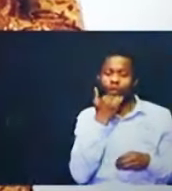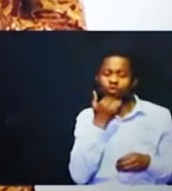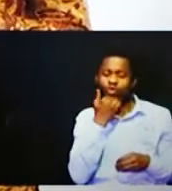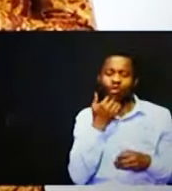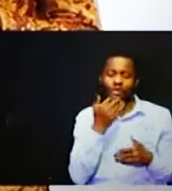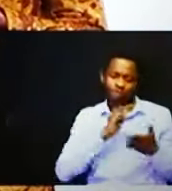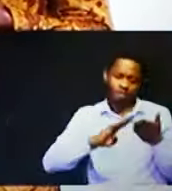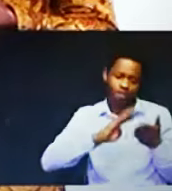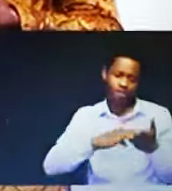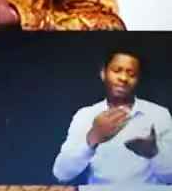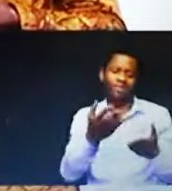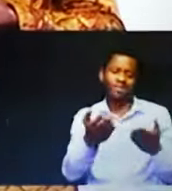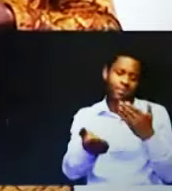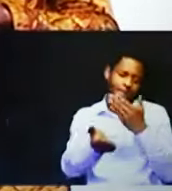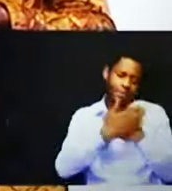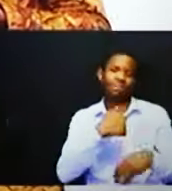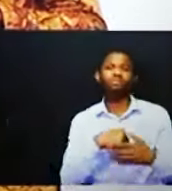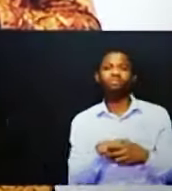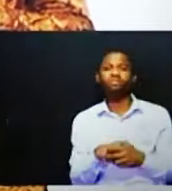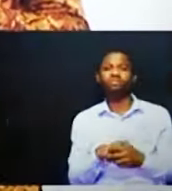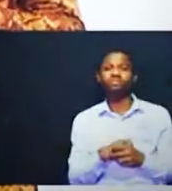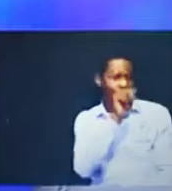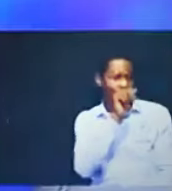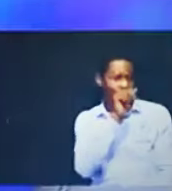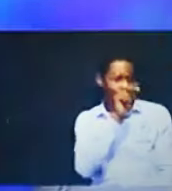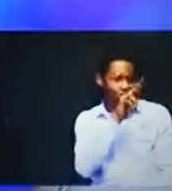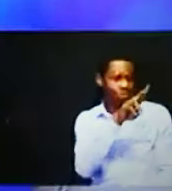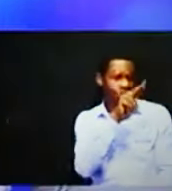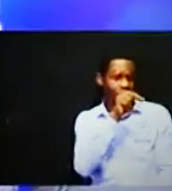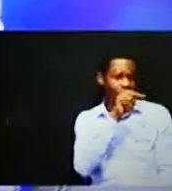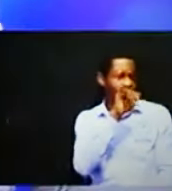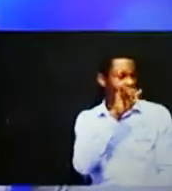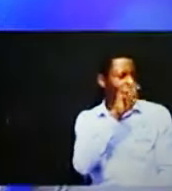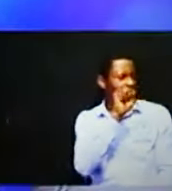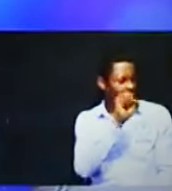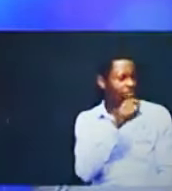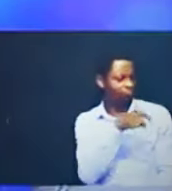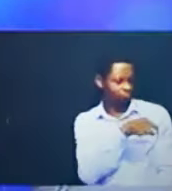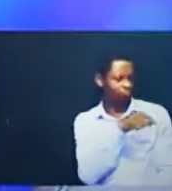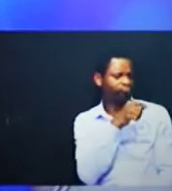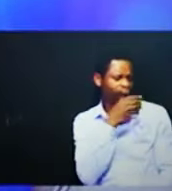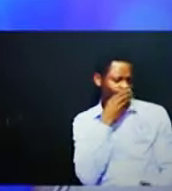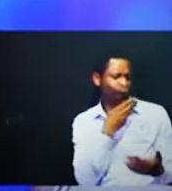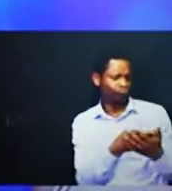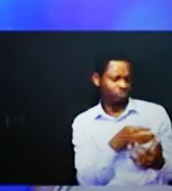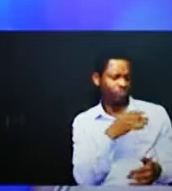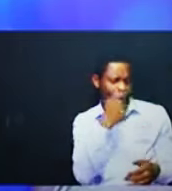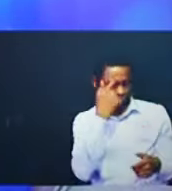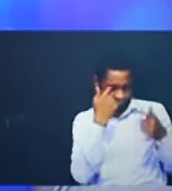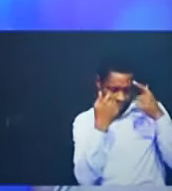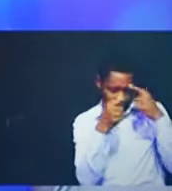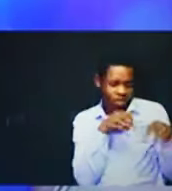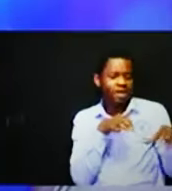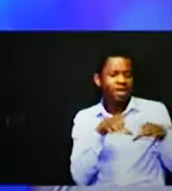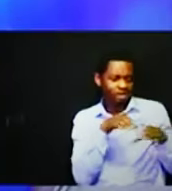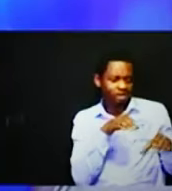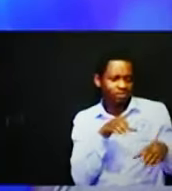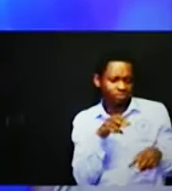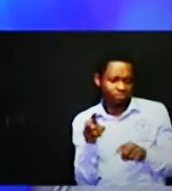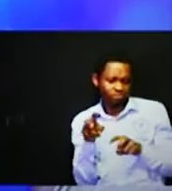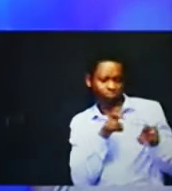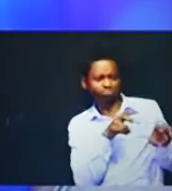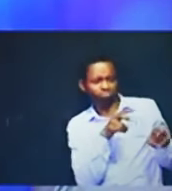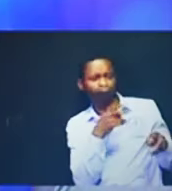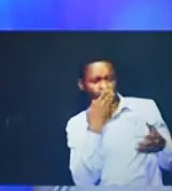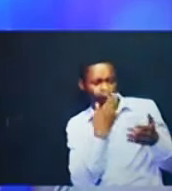actions, people will say Barnabas is a good man. It is ohwe nipa benu ya de ya senia smartphone Paul or